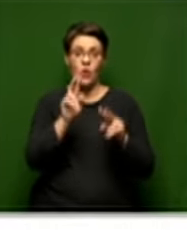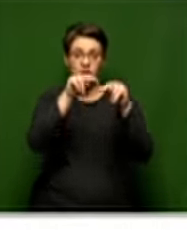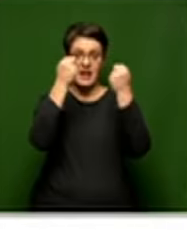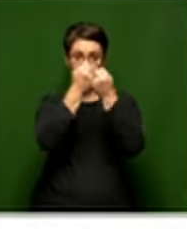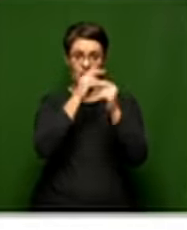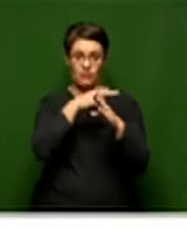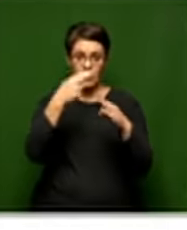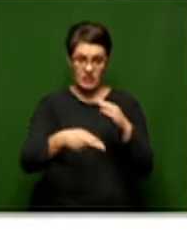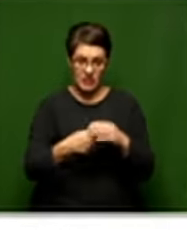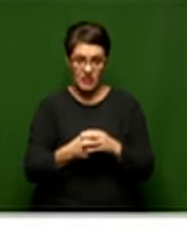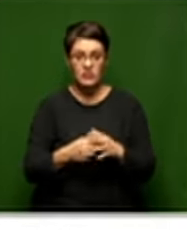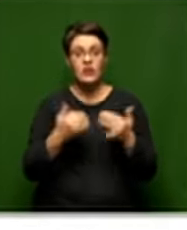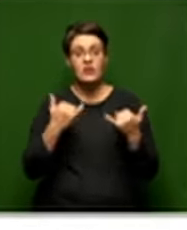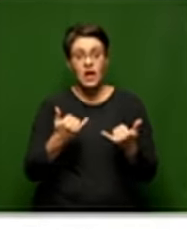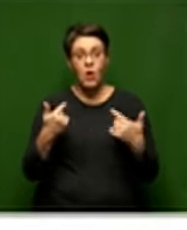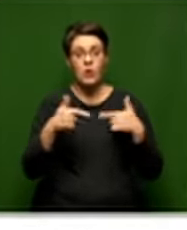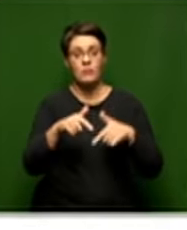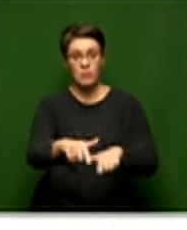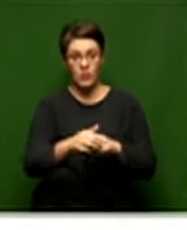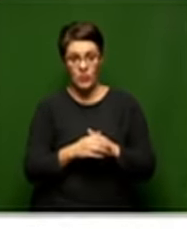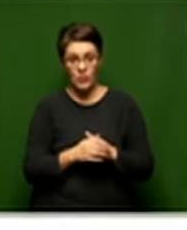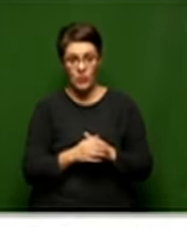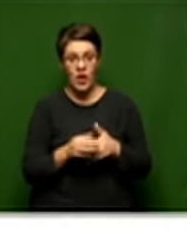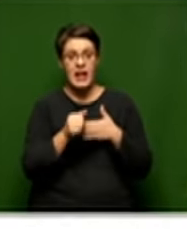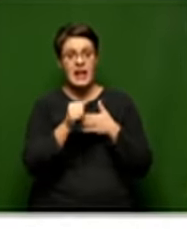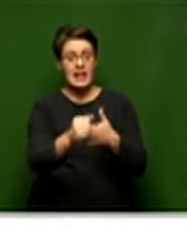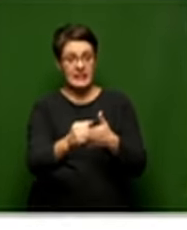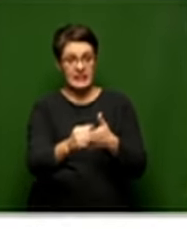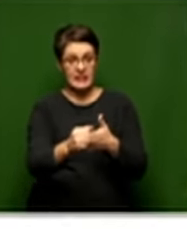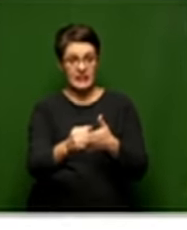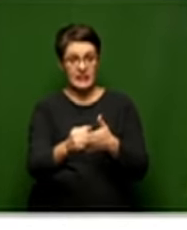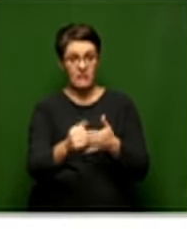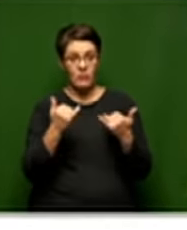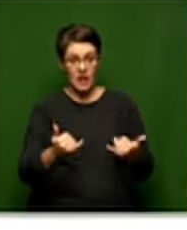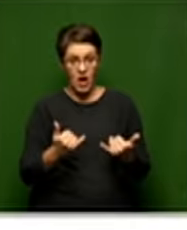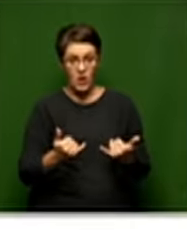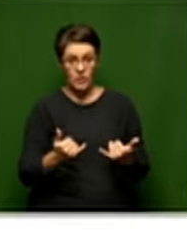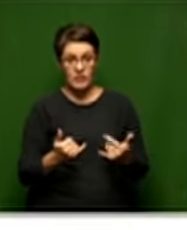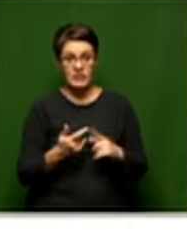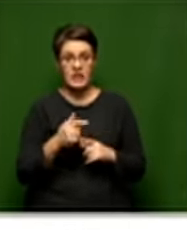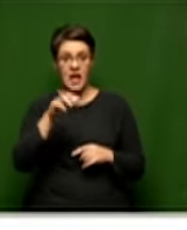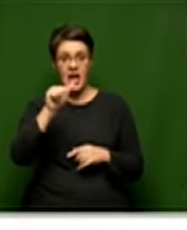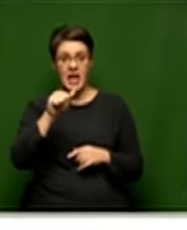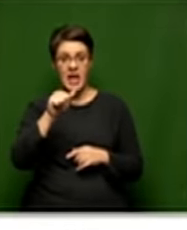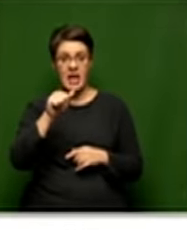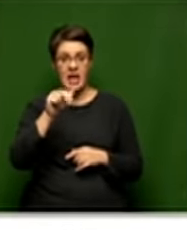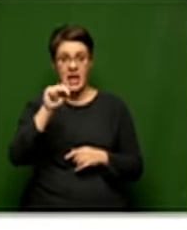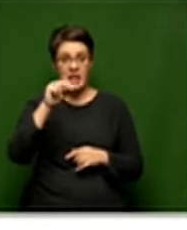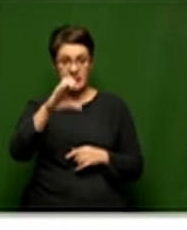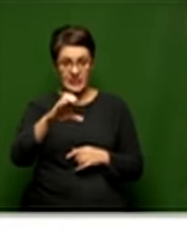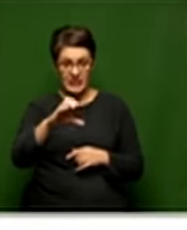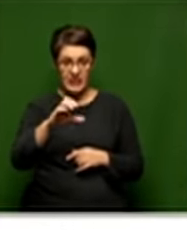national results. So as it is now in Limpopo, the leading party as of now, it is the African National Congress